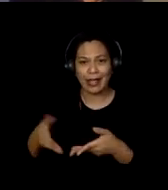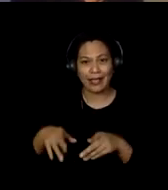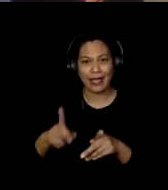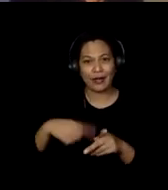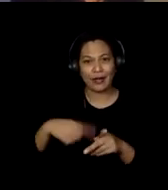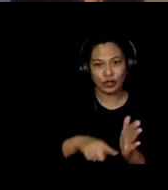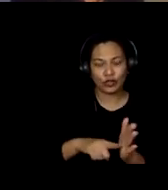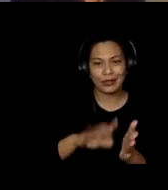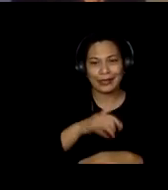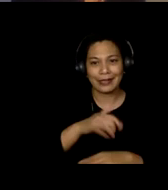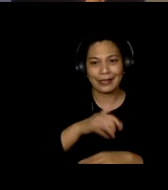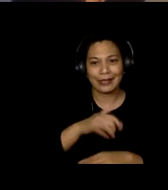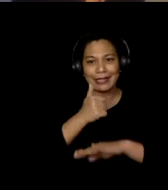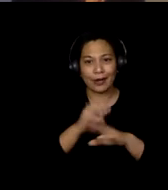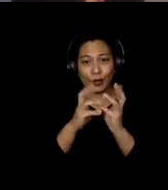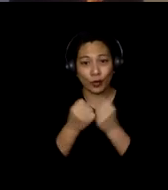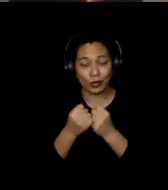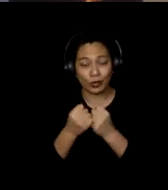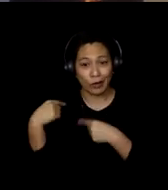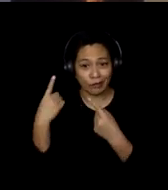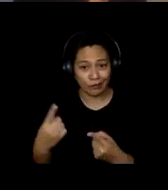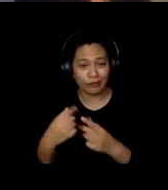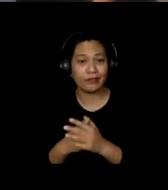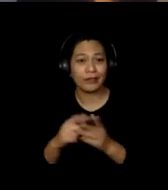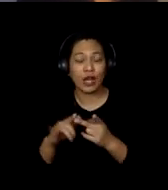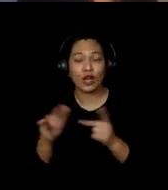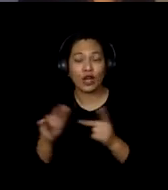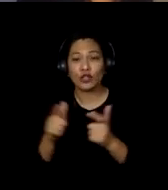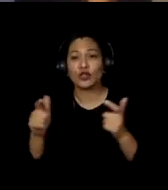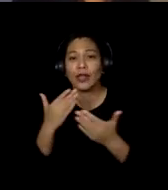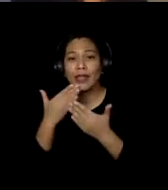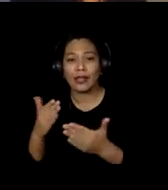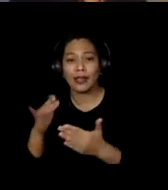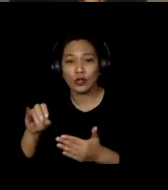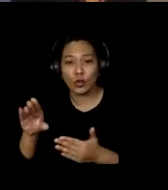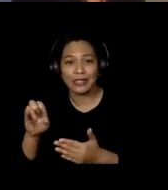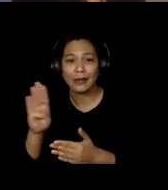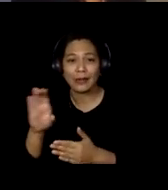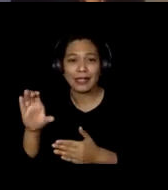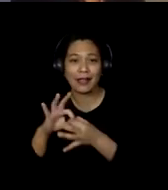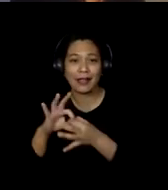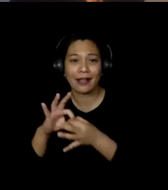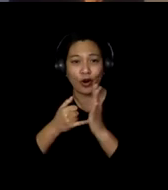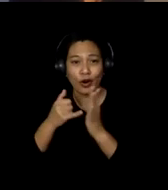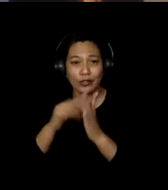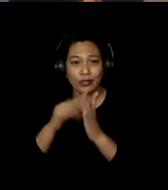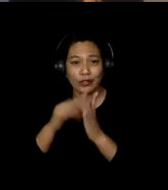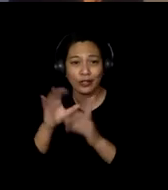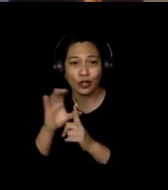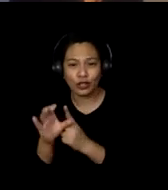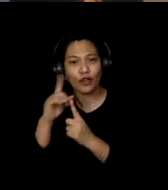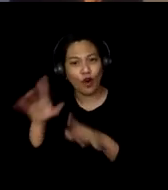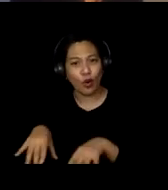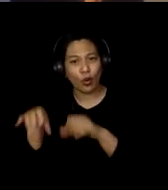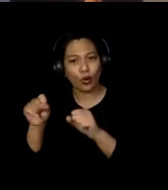and put together this series of workshops. And also a huge thank you to Joyce and the BC Alliance for Arts and Culture for hosting